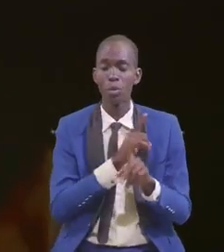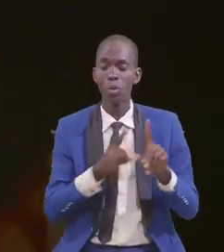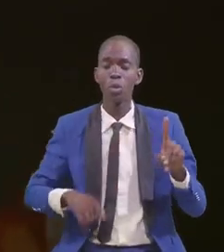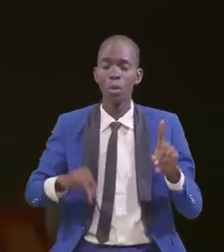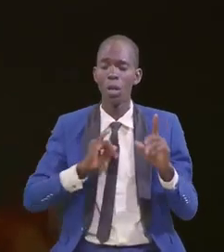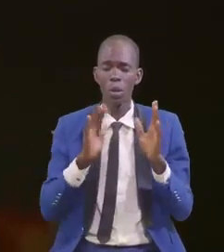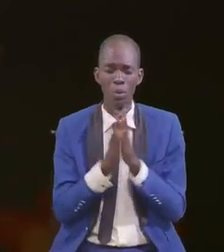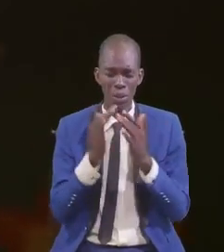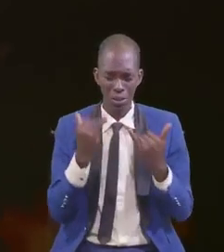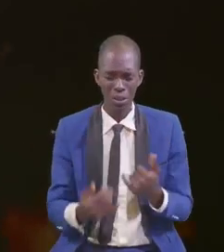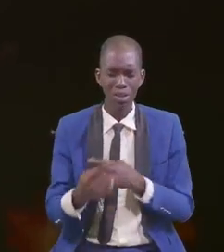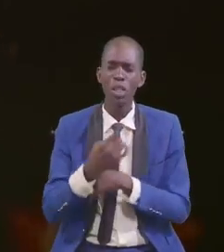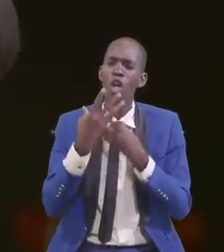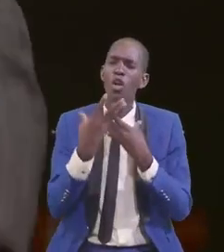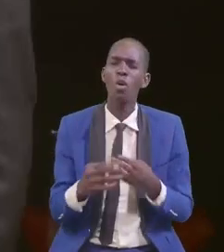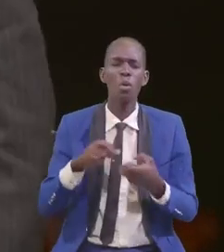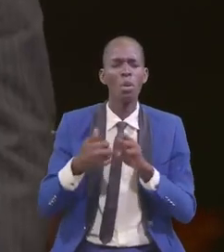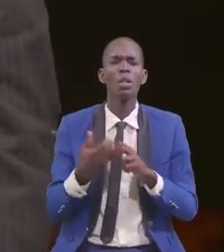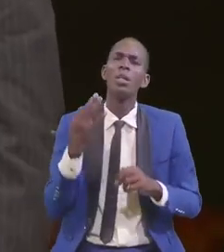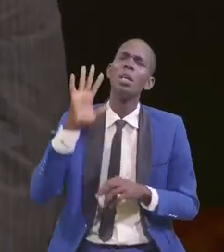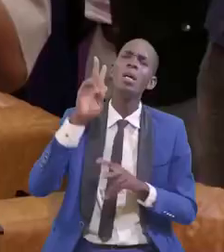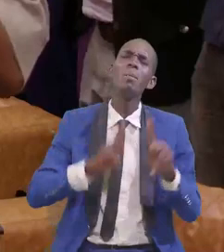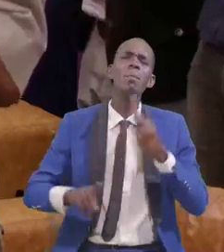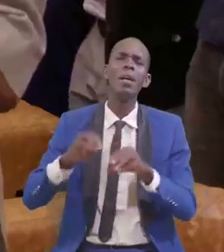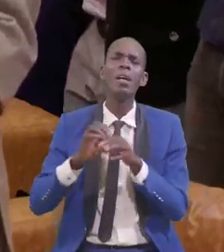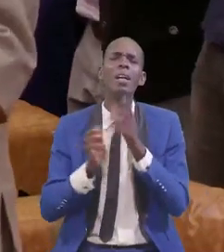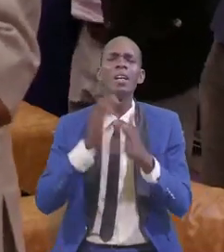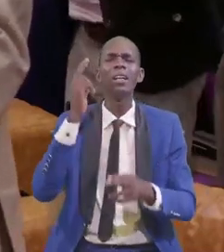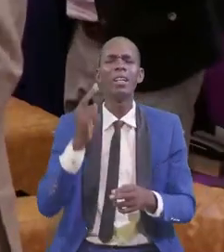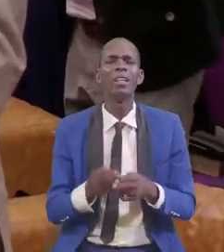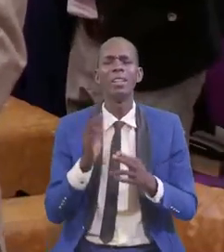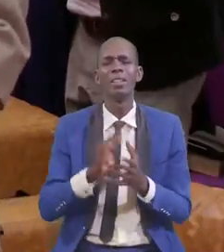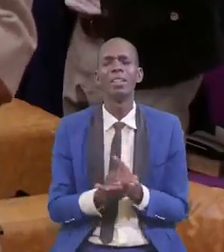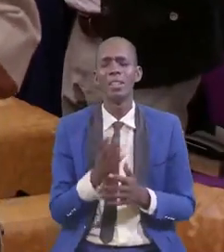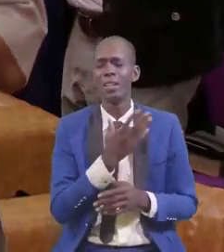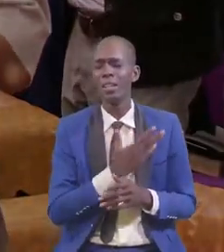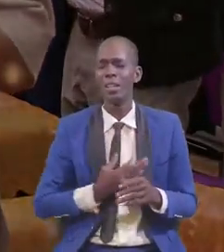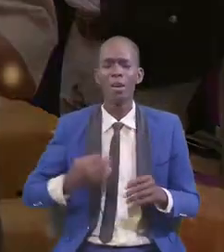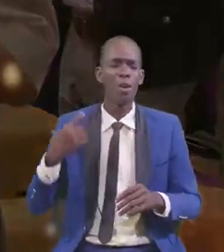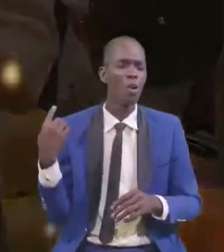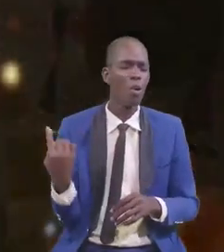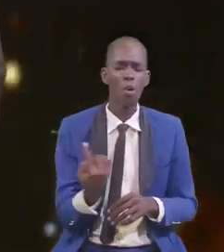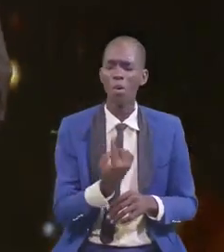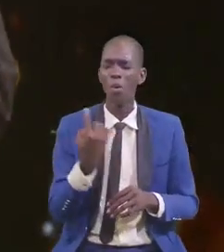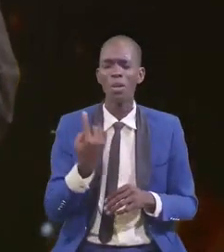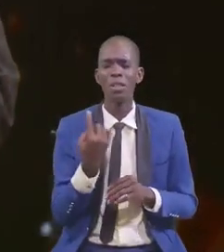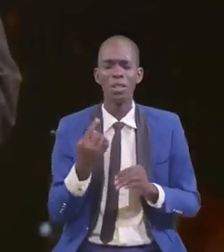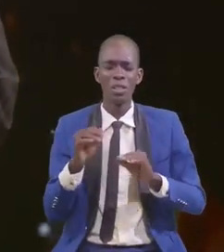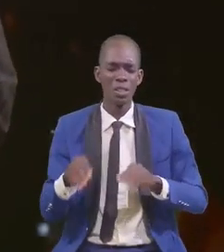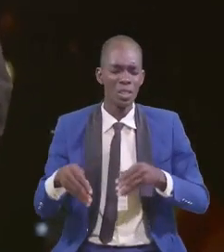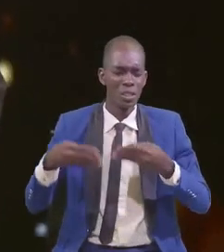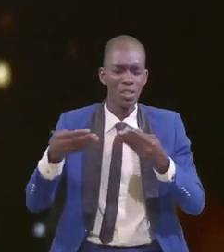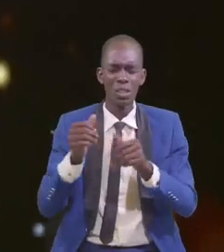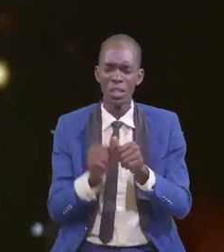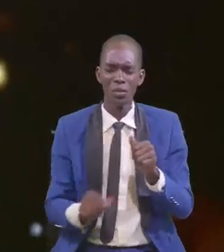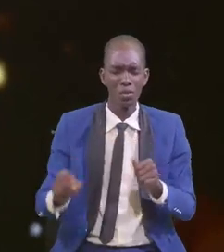very day, solve the problems of your people in Jesus' name. and always give